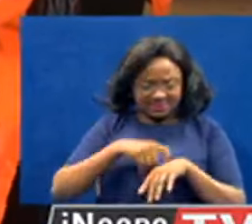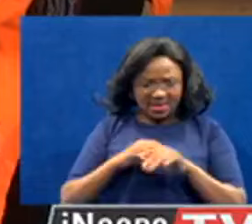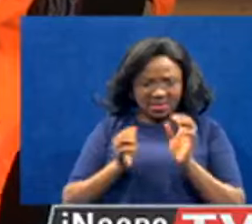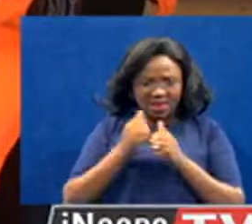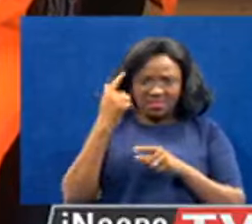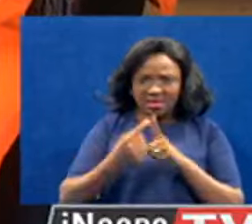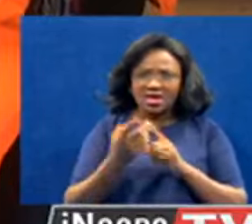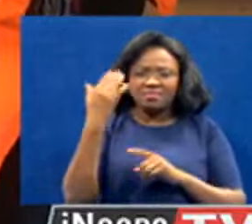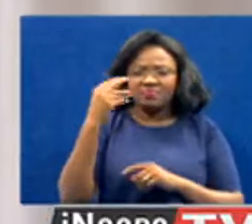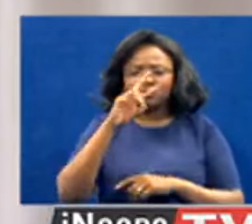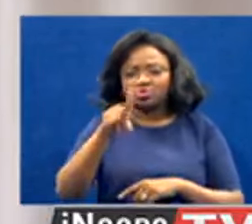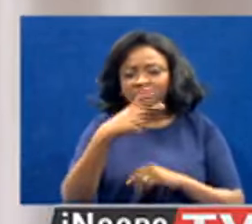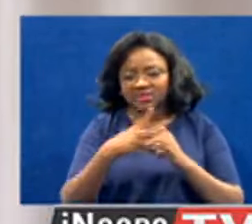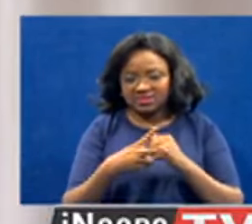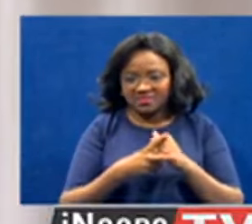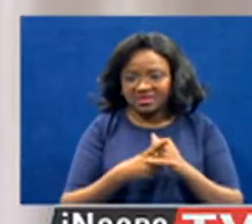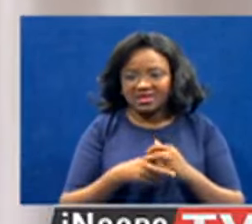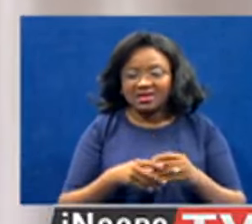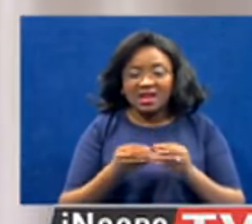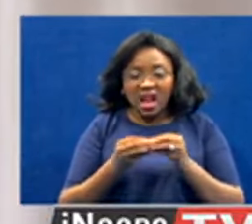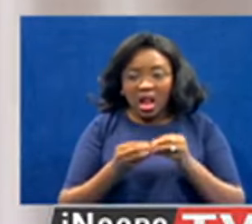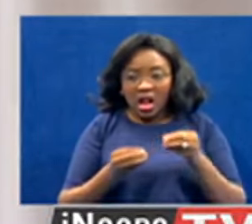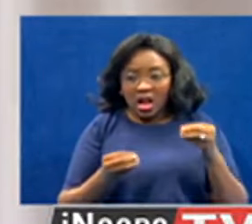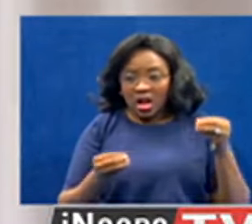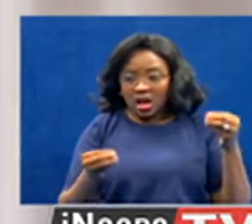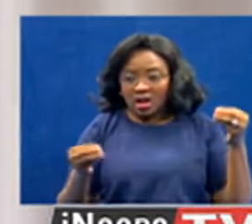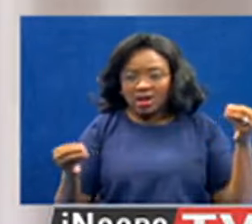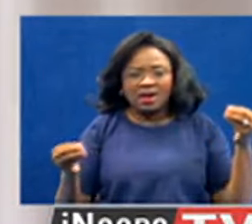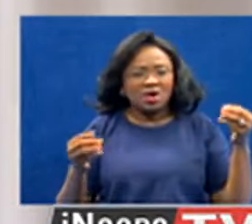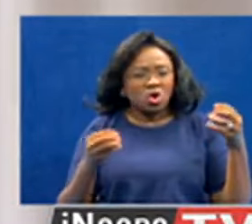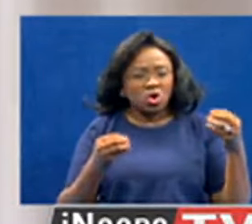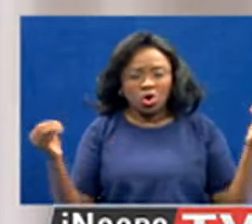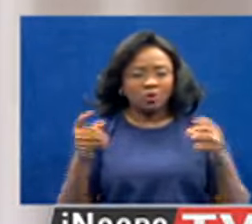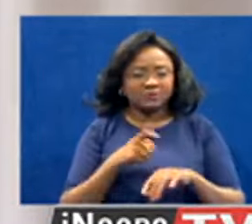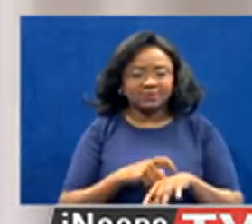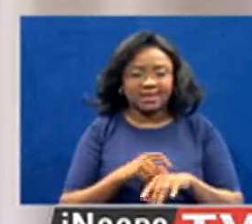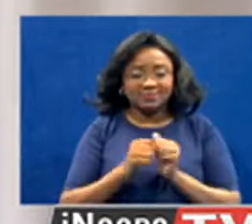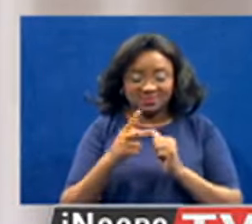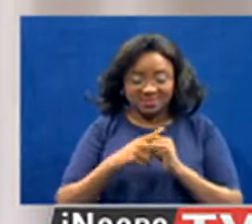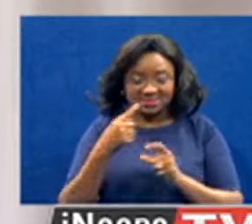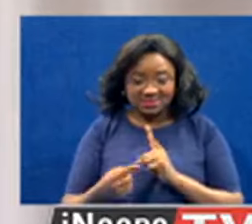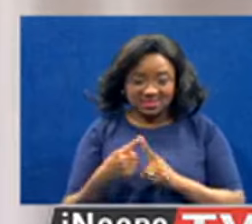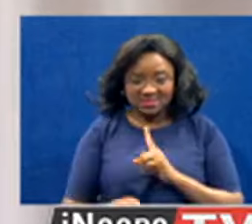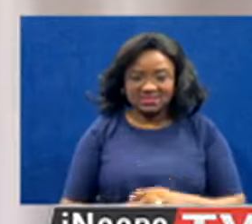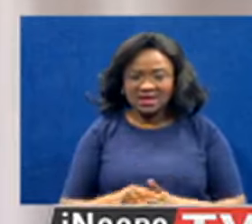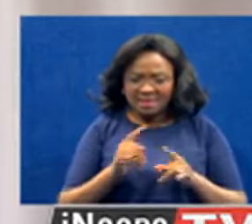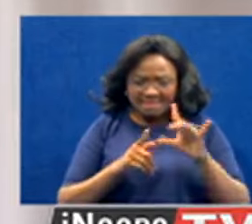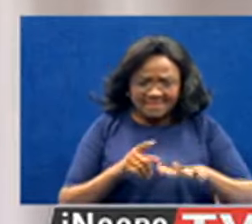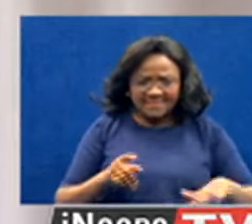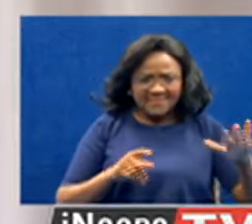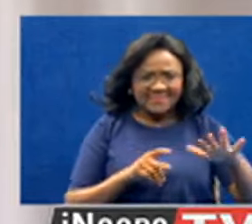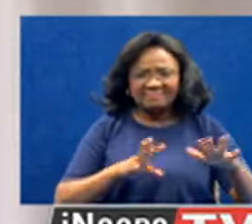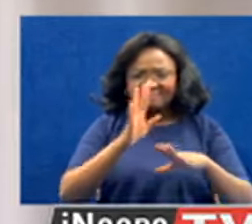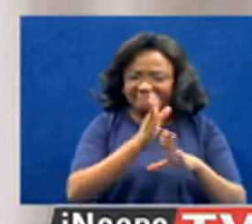in 2007. Really, that is too long for a sector that is key. I'm not very sure what would be more